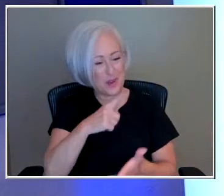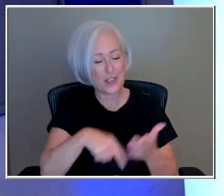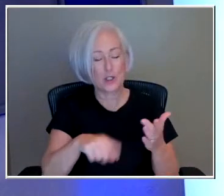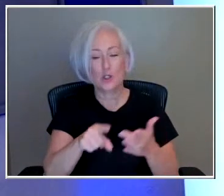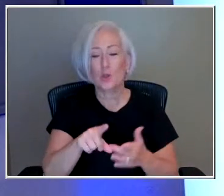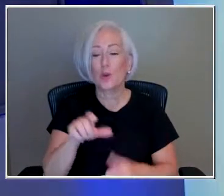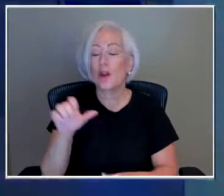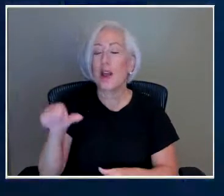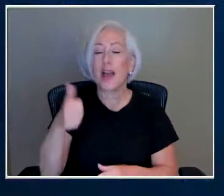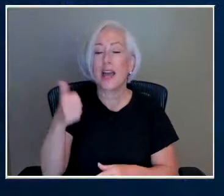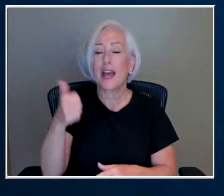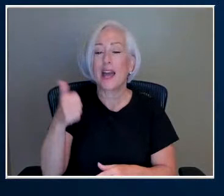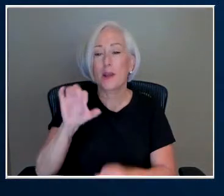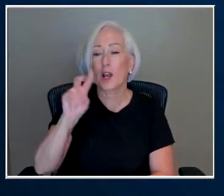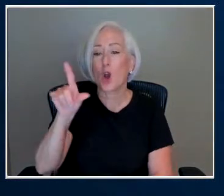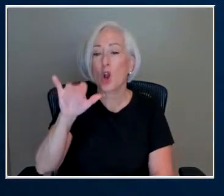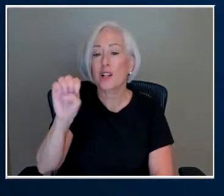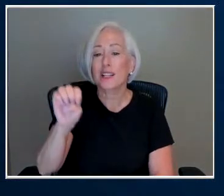wanted to share?